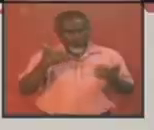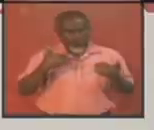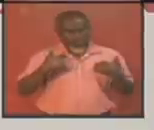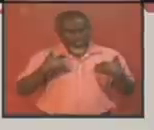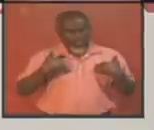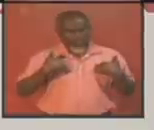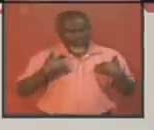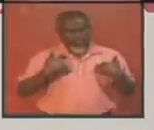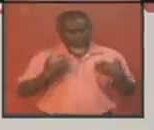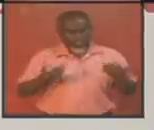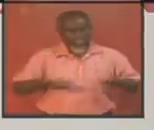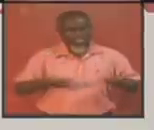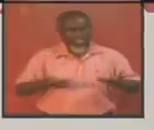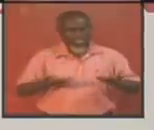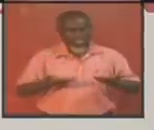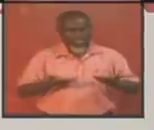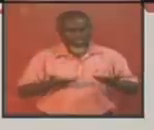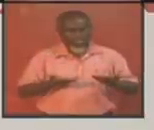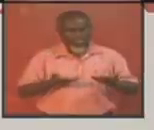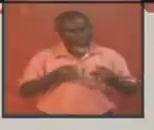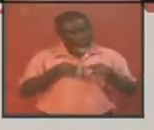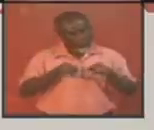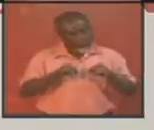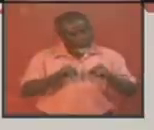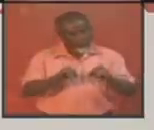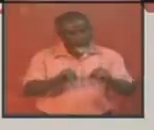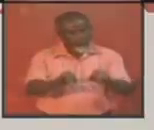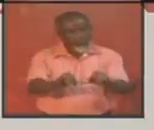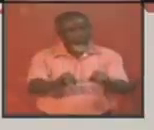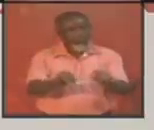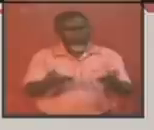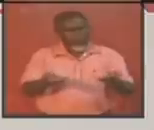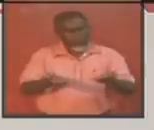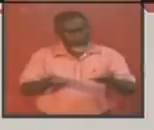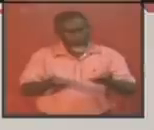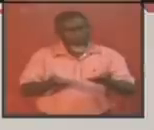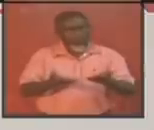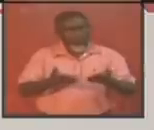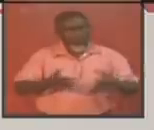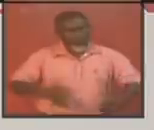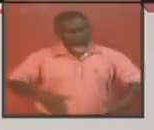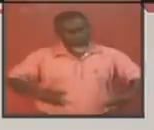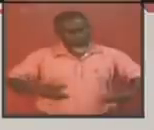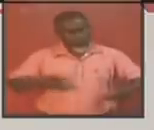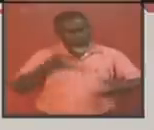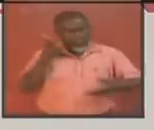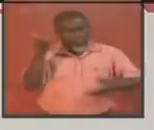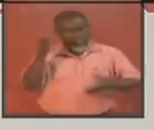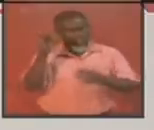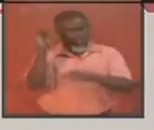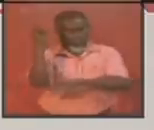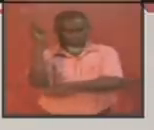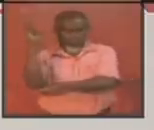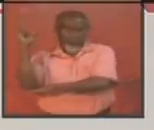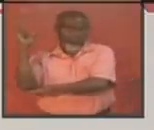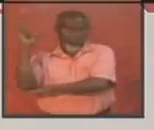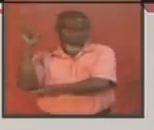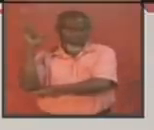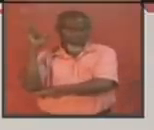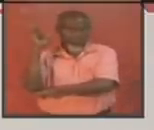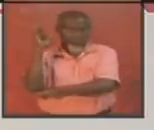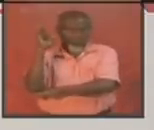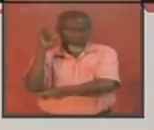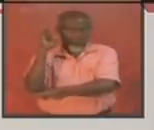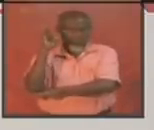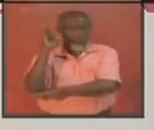possibly occurring and continuing in the primate population in the forested areas. So there remains a risk, and there has been a risk